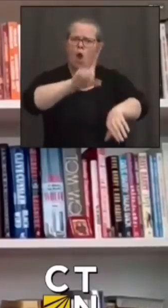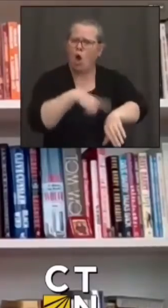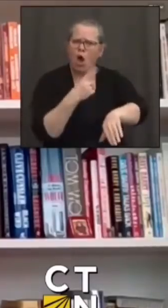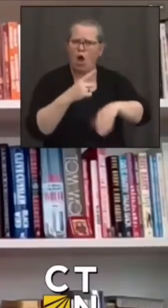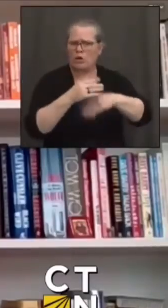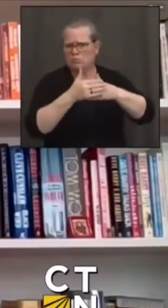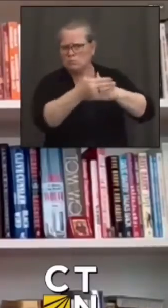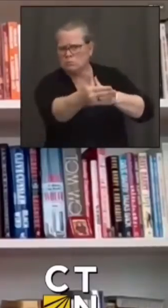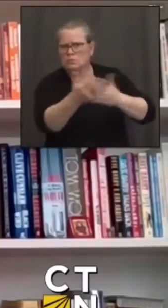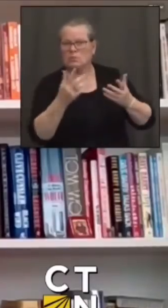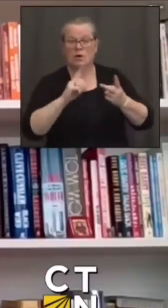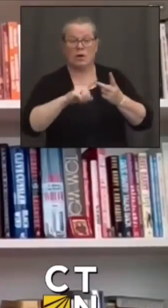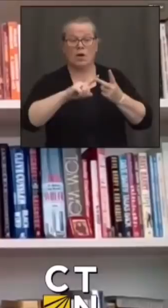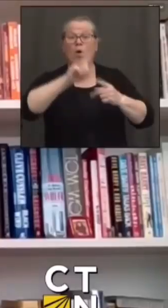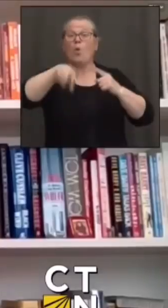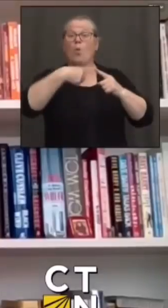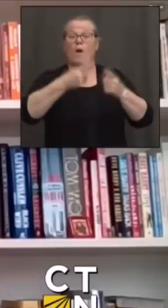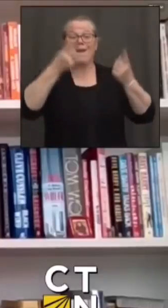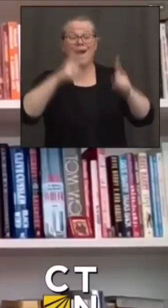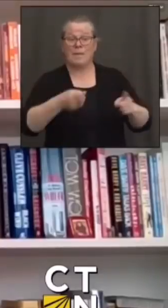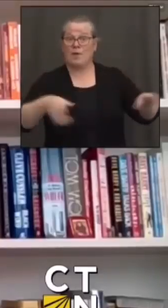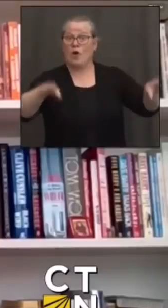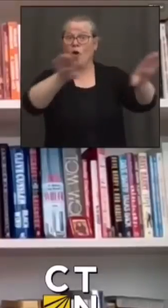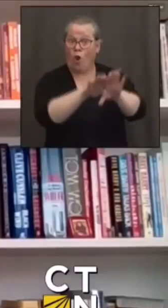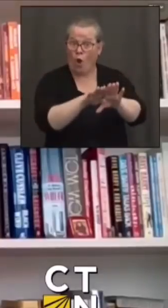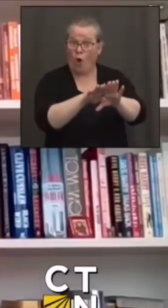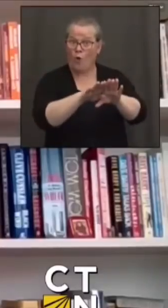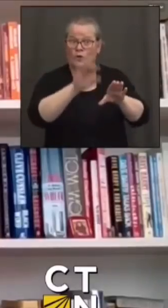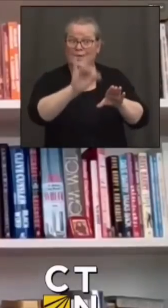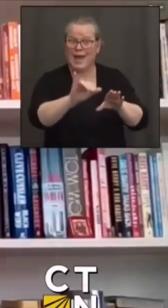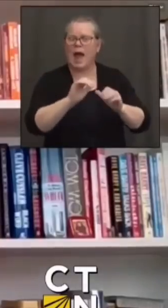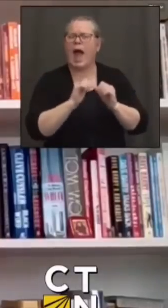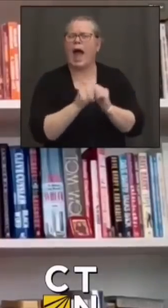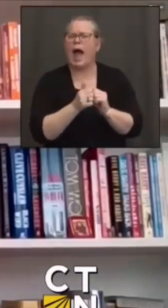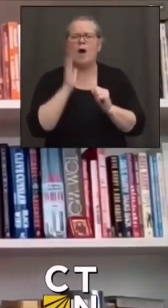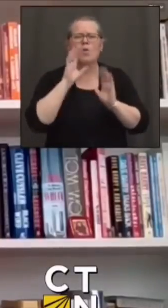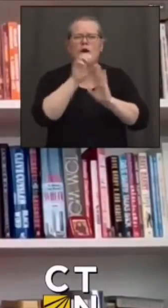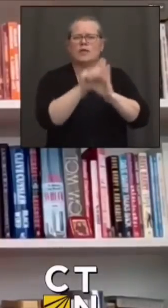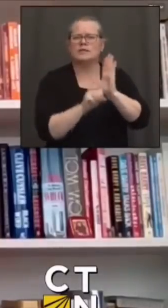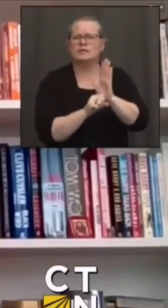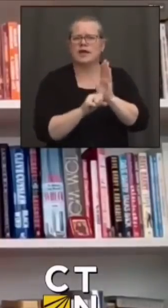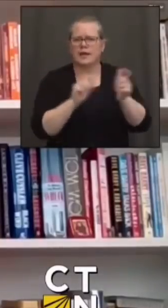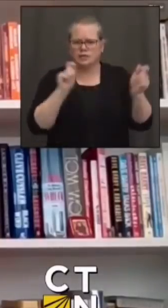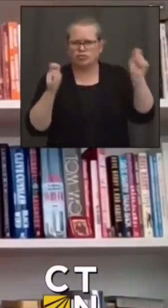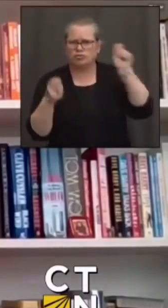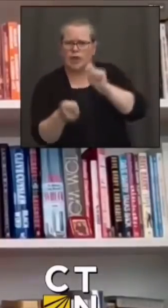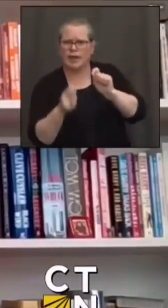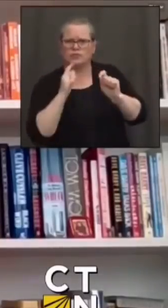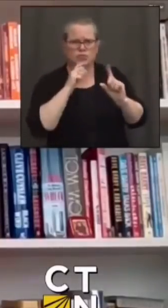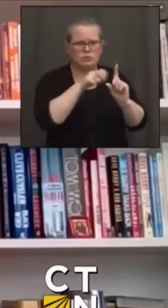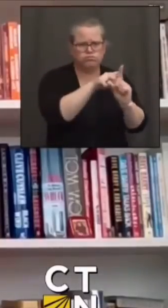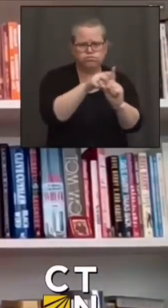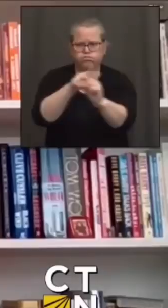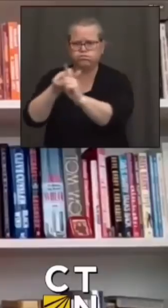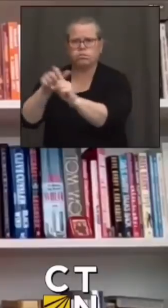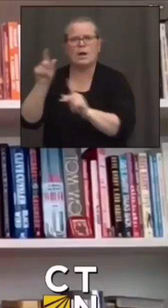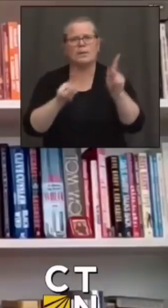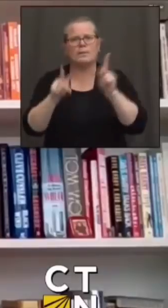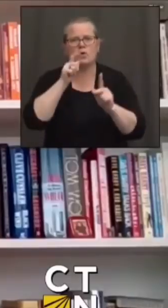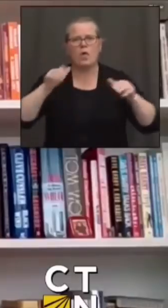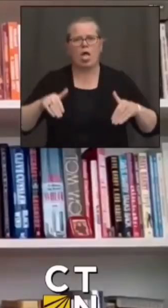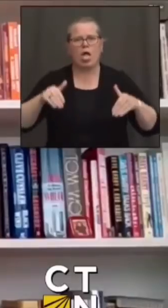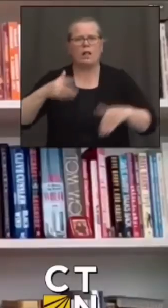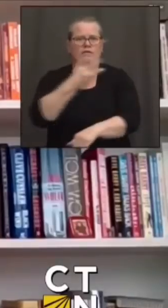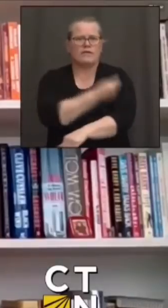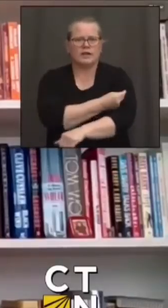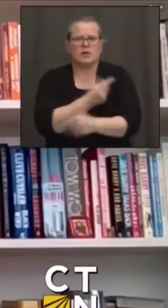going to pivot to reach the unvaccinated population? I know that you just mentioned the door-to-door outreach is going to continue.